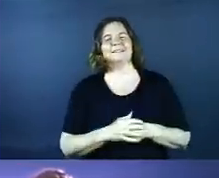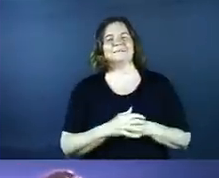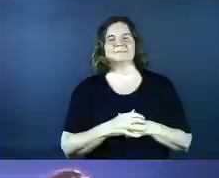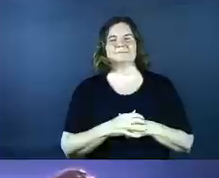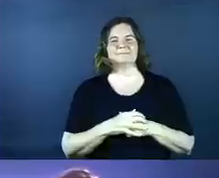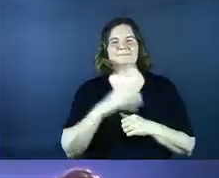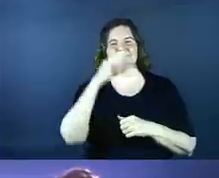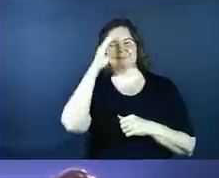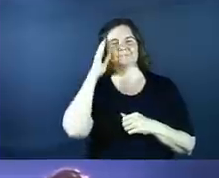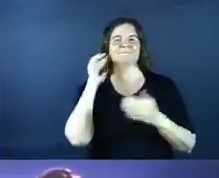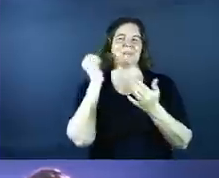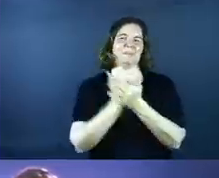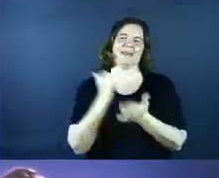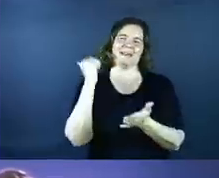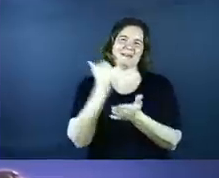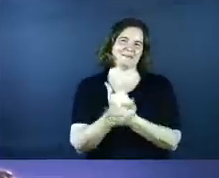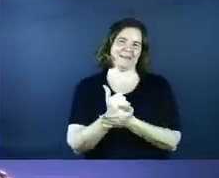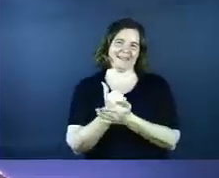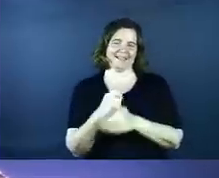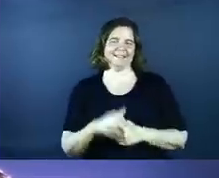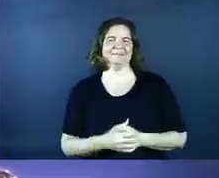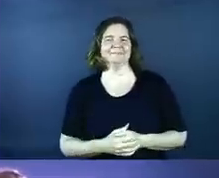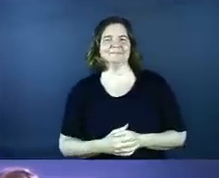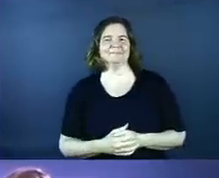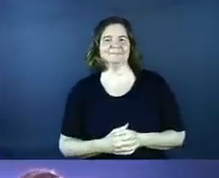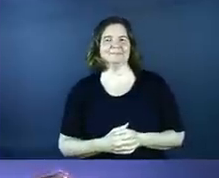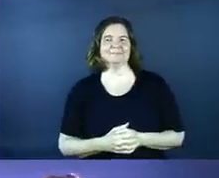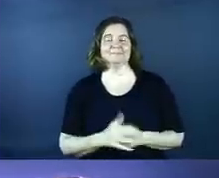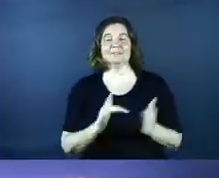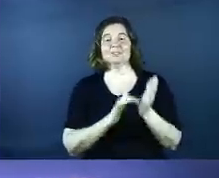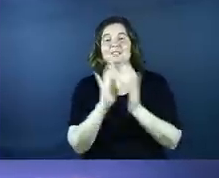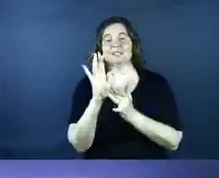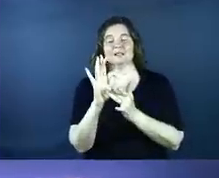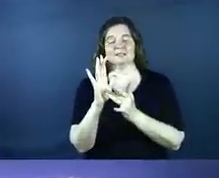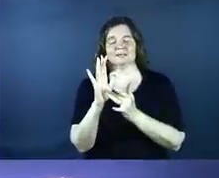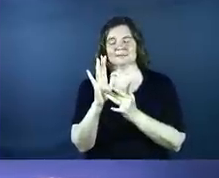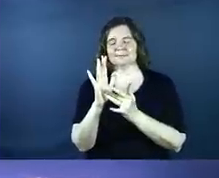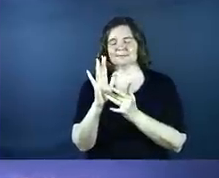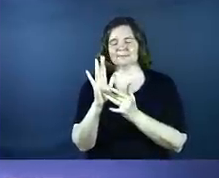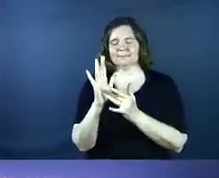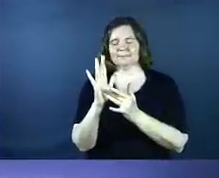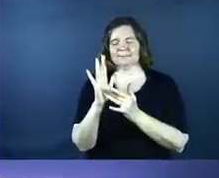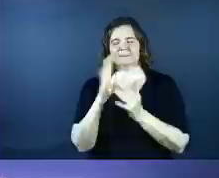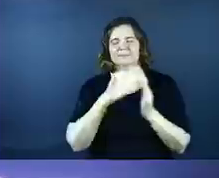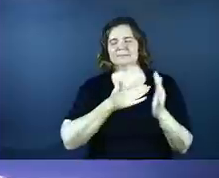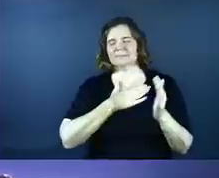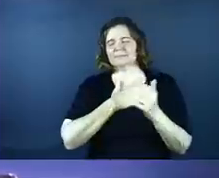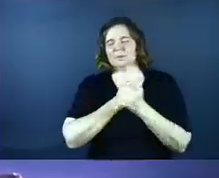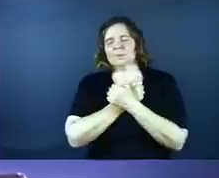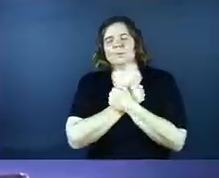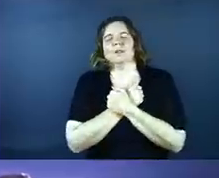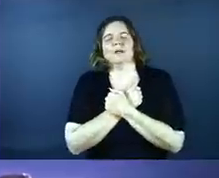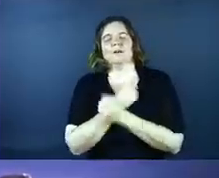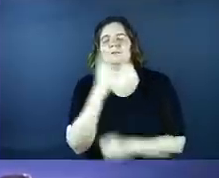God. Amen, amen, amen. Jesus, we love you.